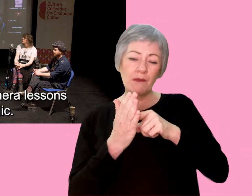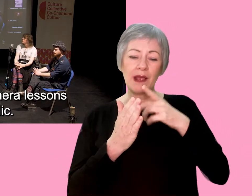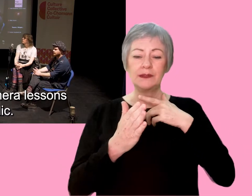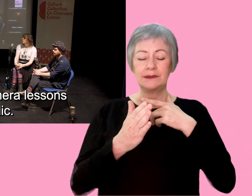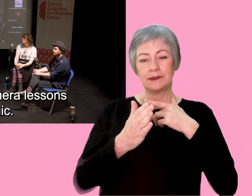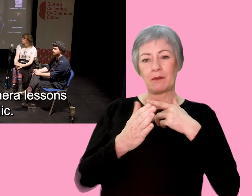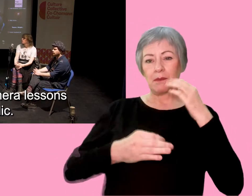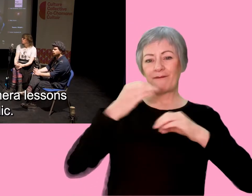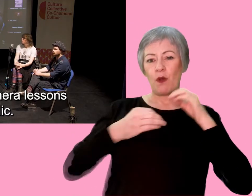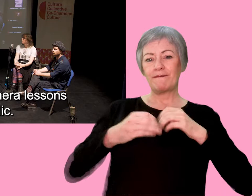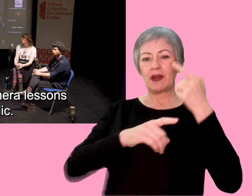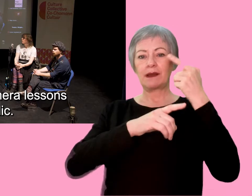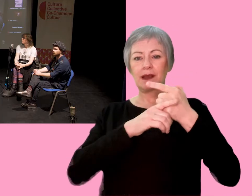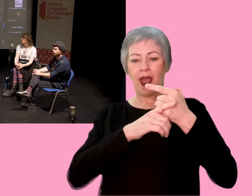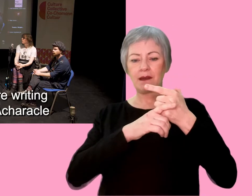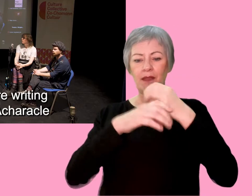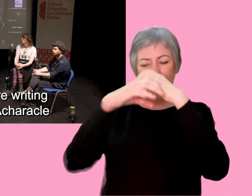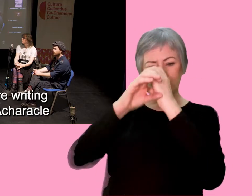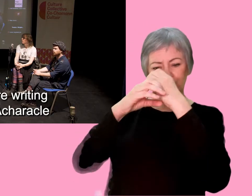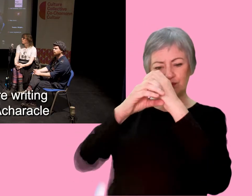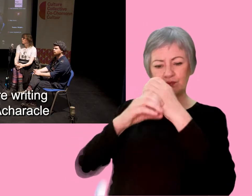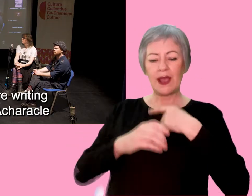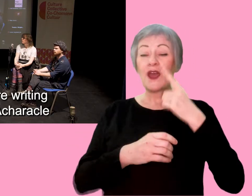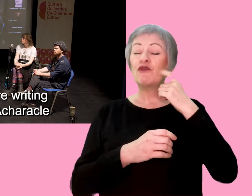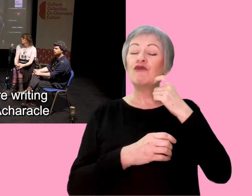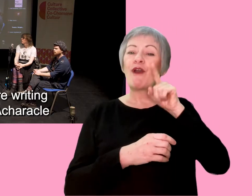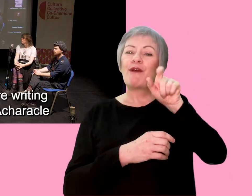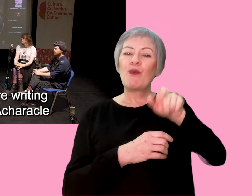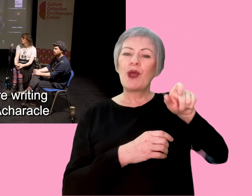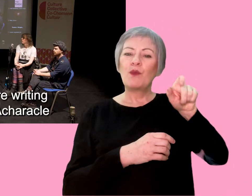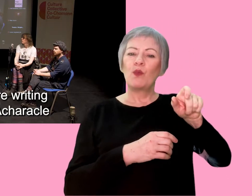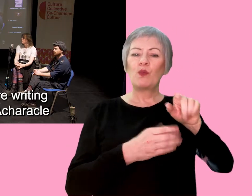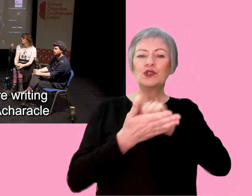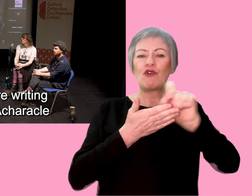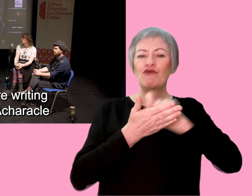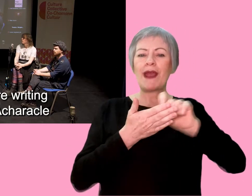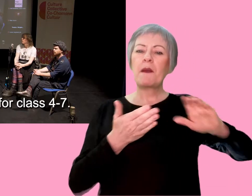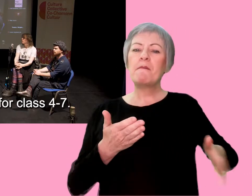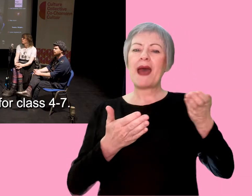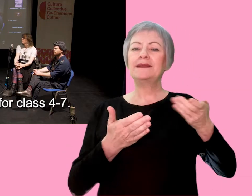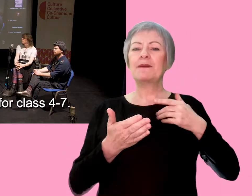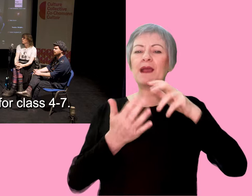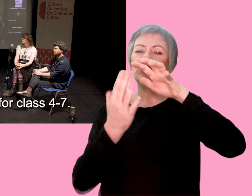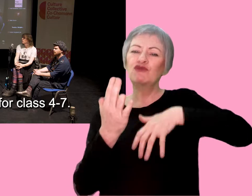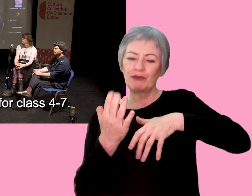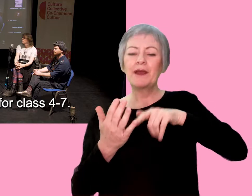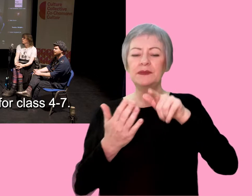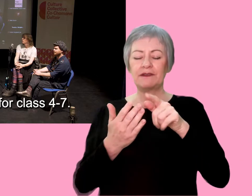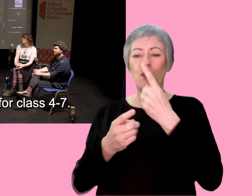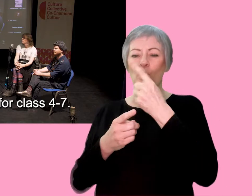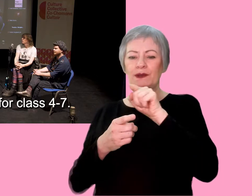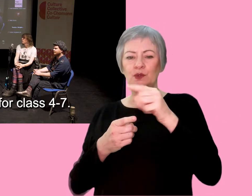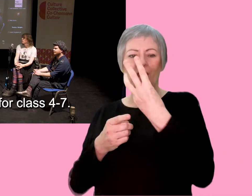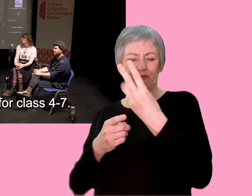camera lessons and using Gaelic, and the younger ones were writing pantomime scripts in Harrical one for class 1 to